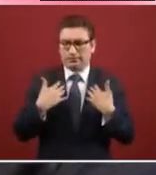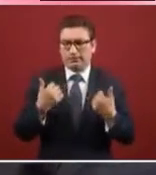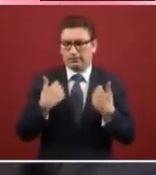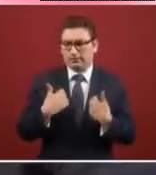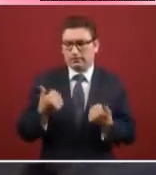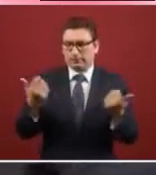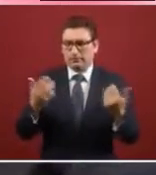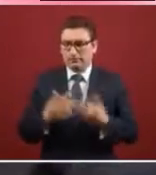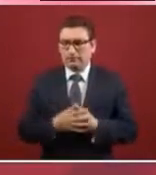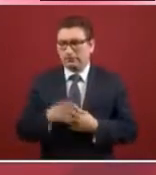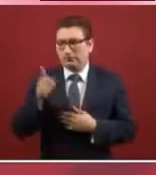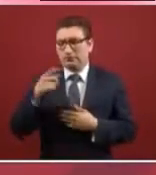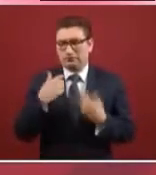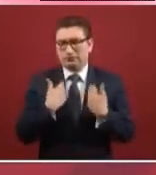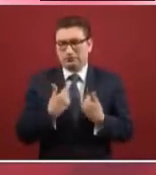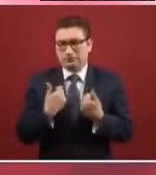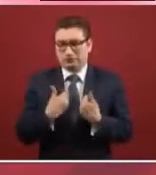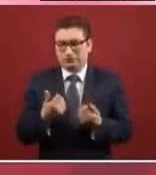Because now they understand. Seguramente.